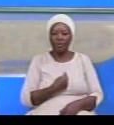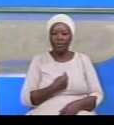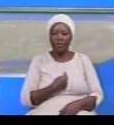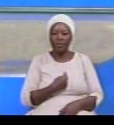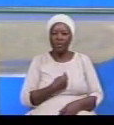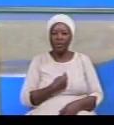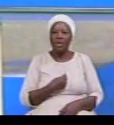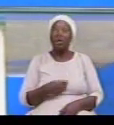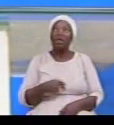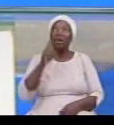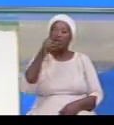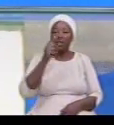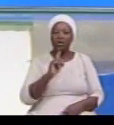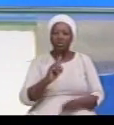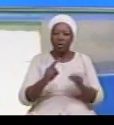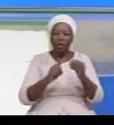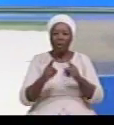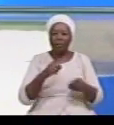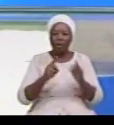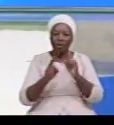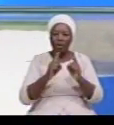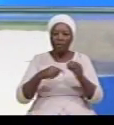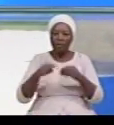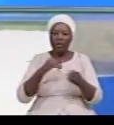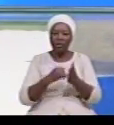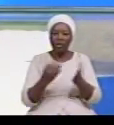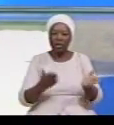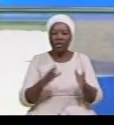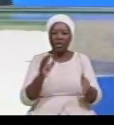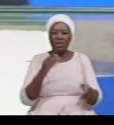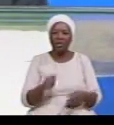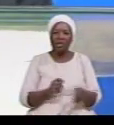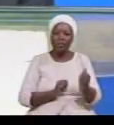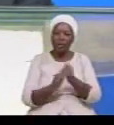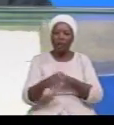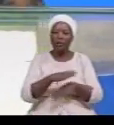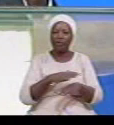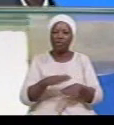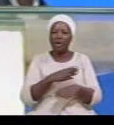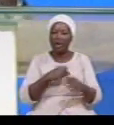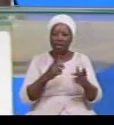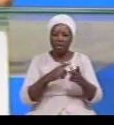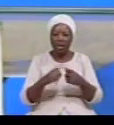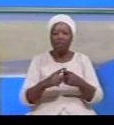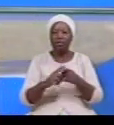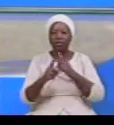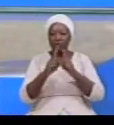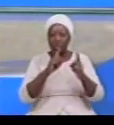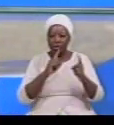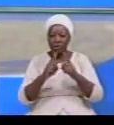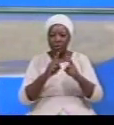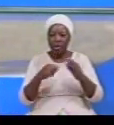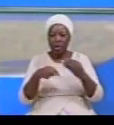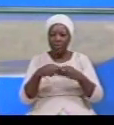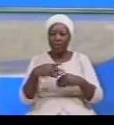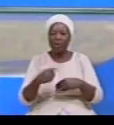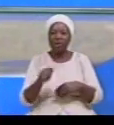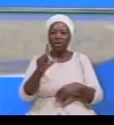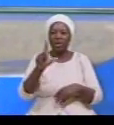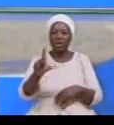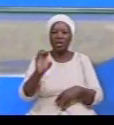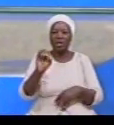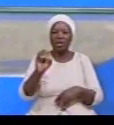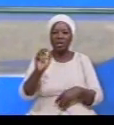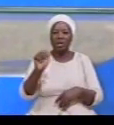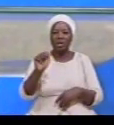mentions here the Passover, and he mentions the leaven. And it